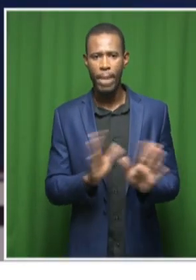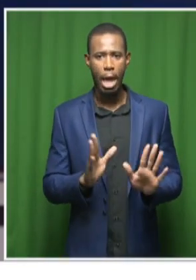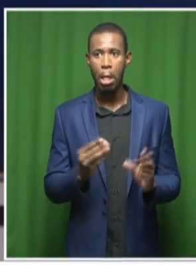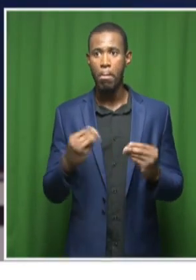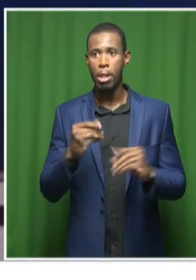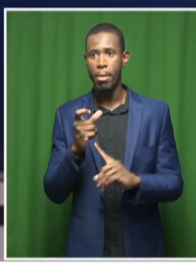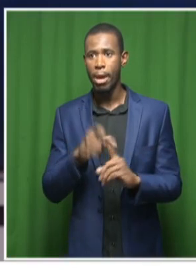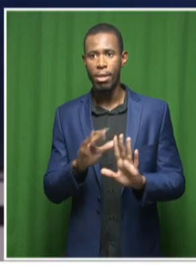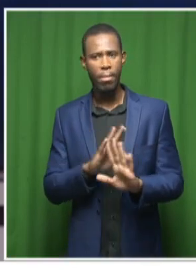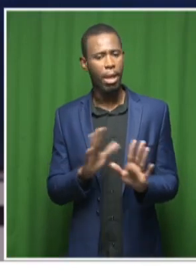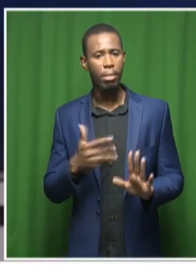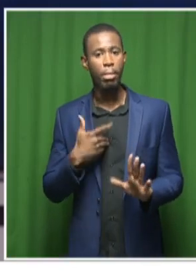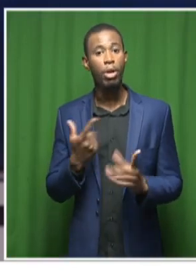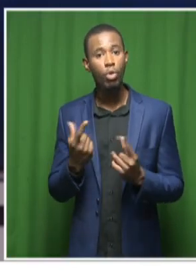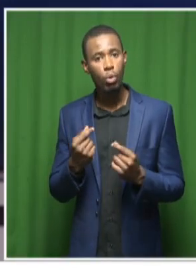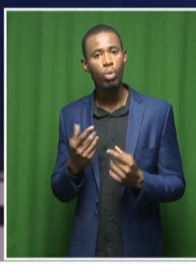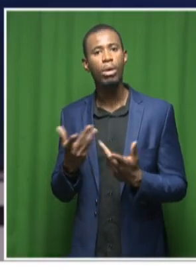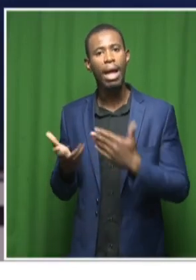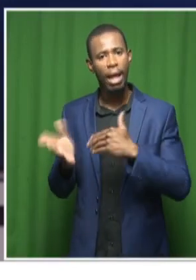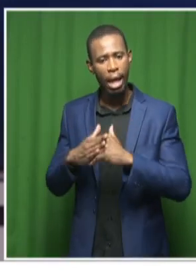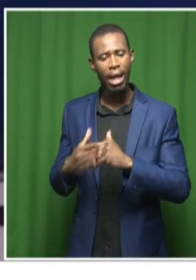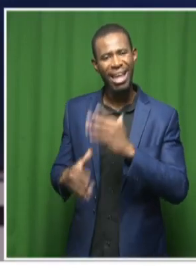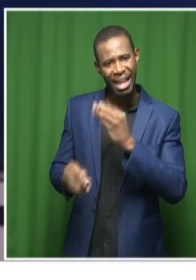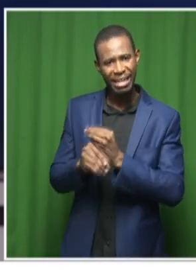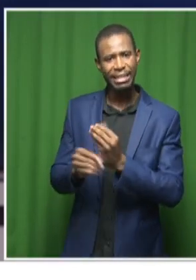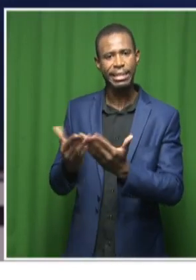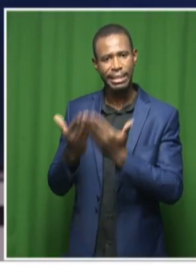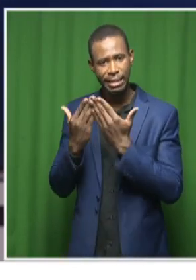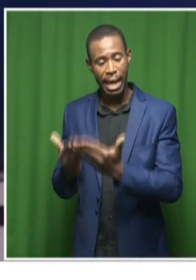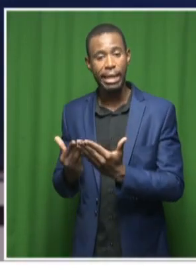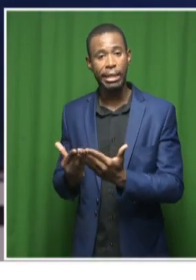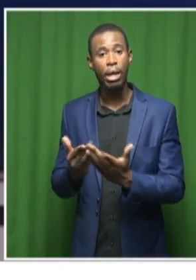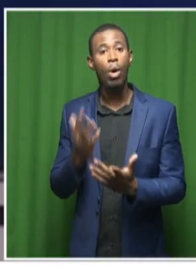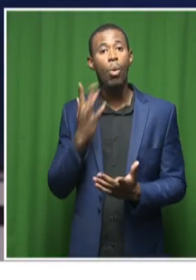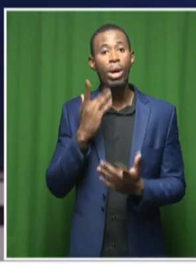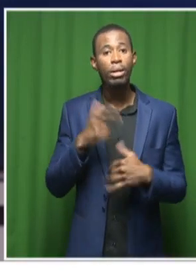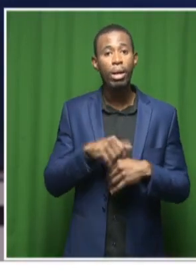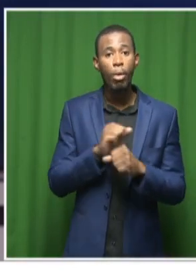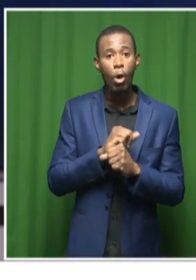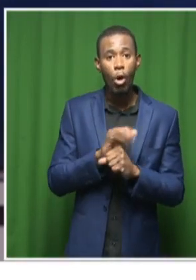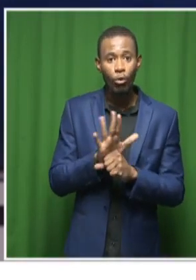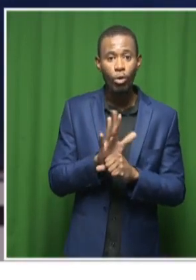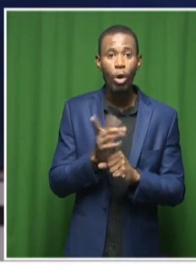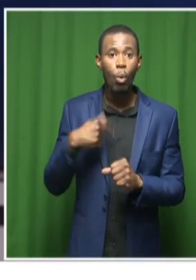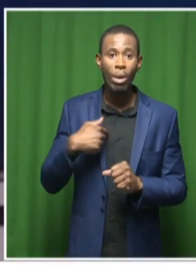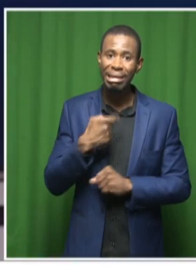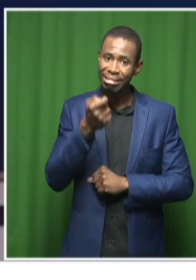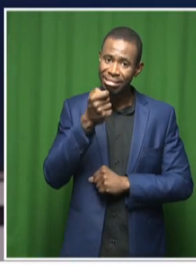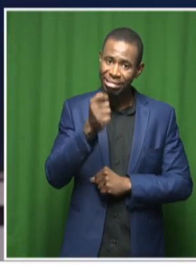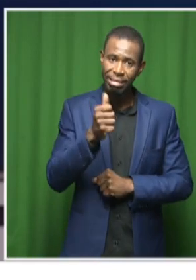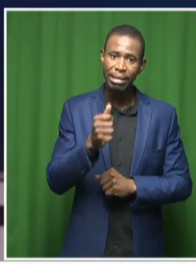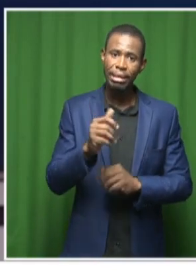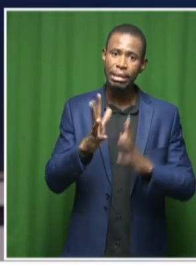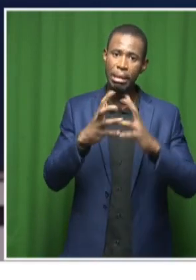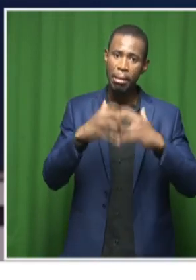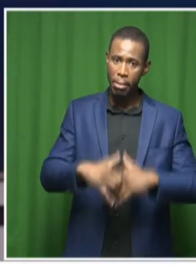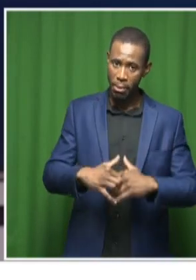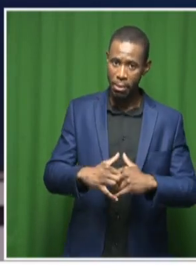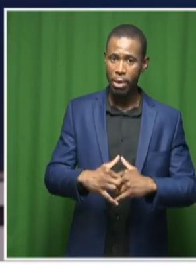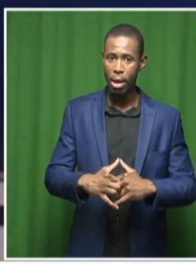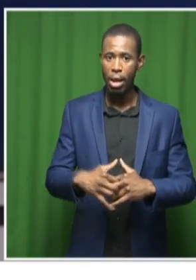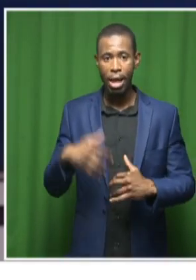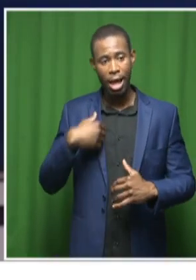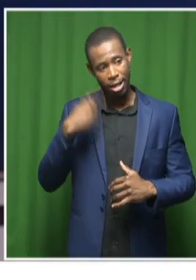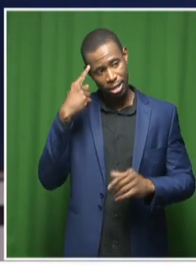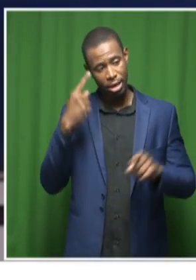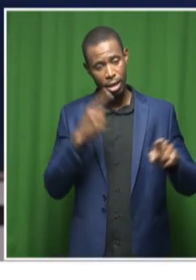not been an easy journey. With COVID, we nearly closed shop. But I think my mom just held me in a corner and